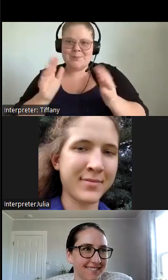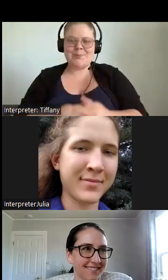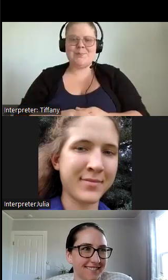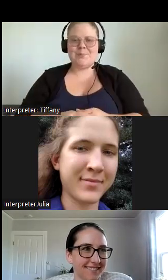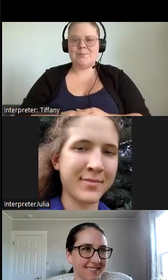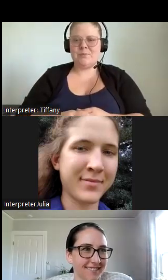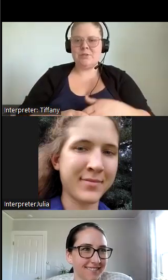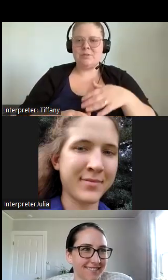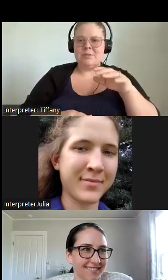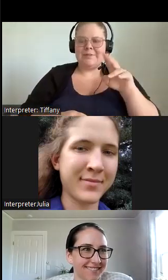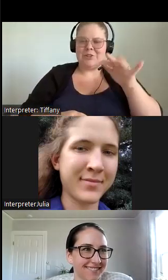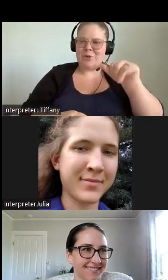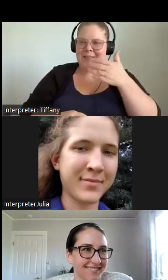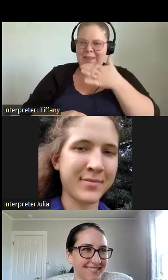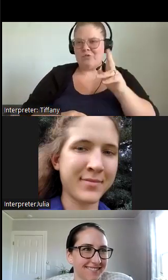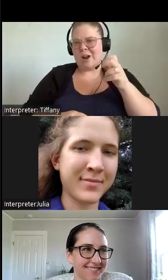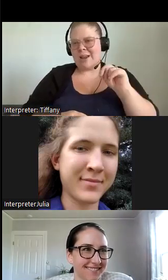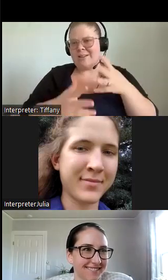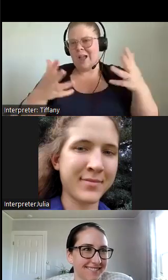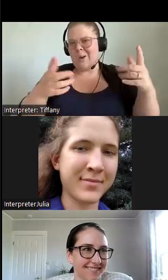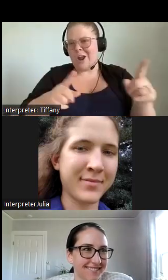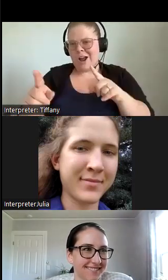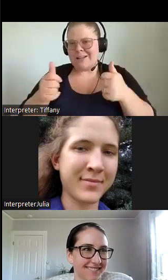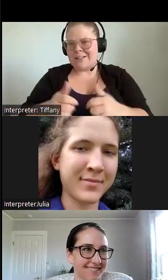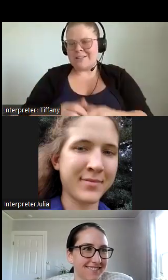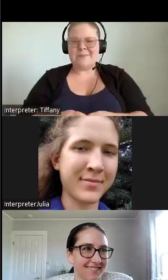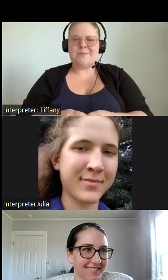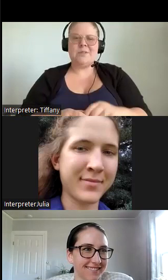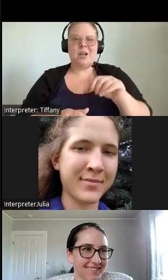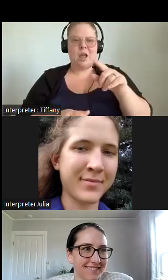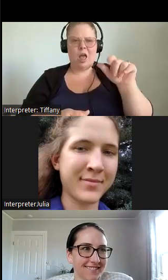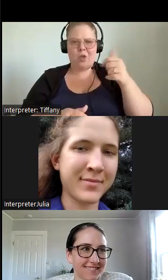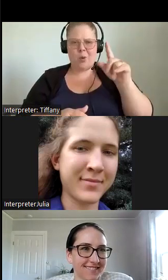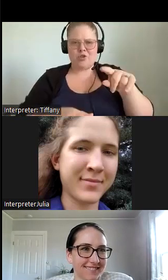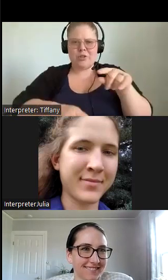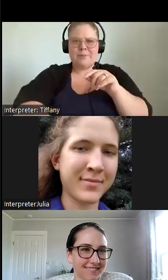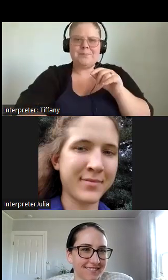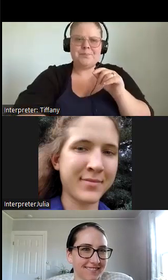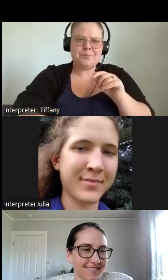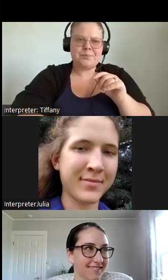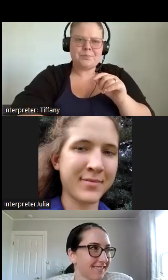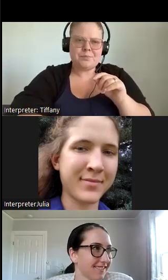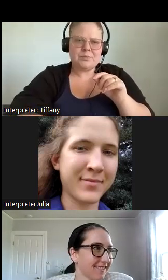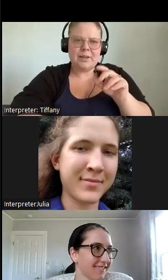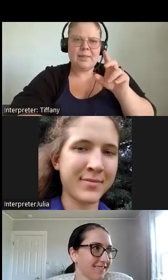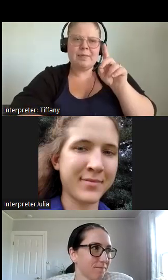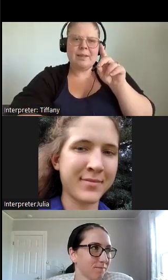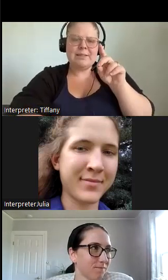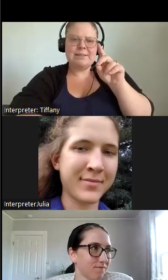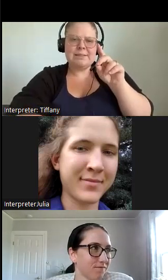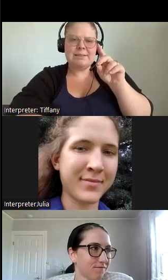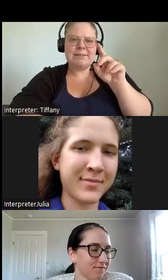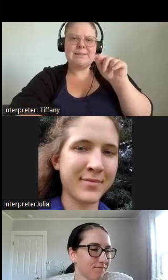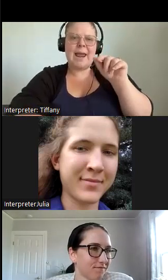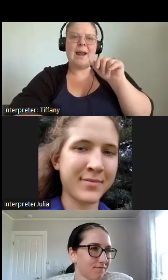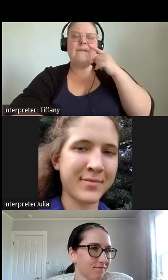Thanks, Ryan. Got a lot going on. We have a question here. Will the data on referrals that need to be